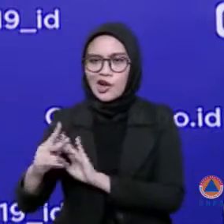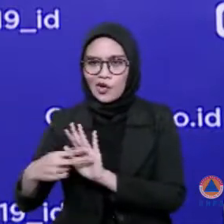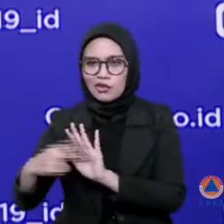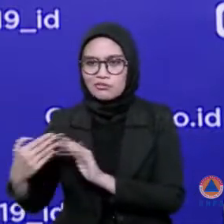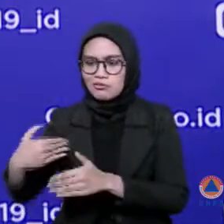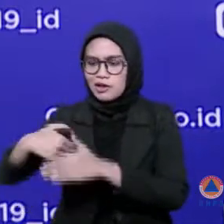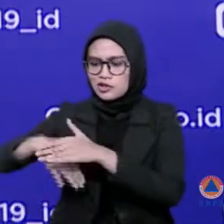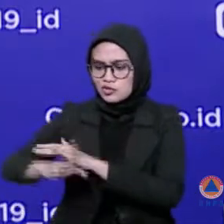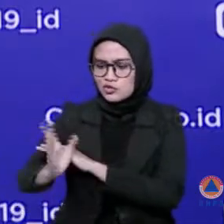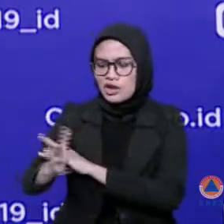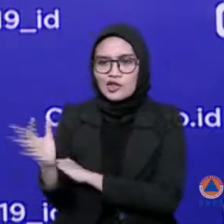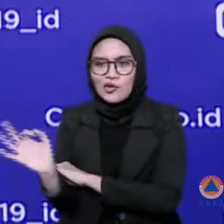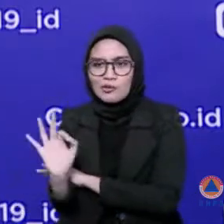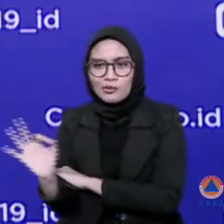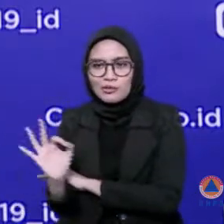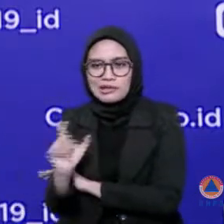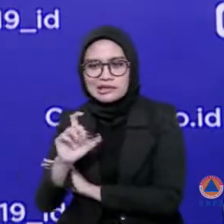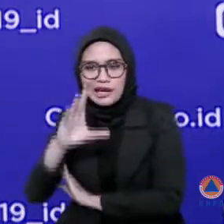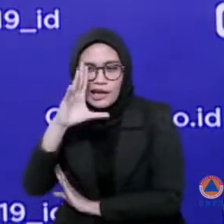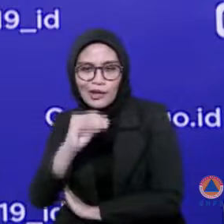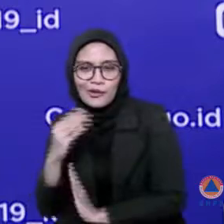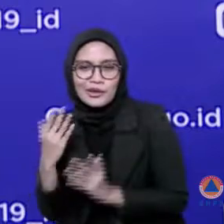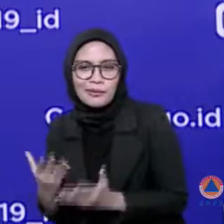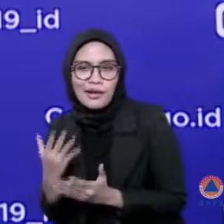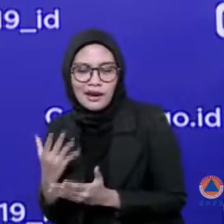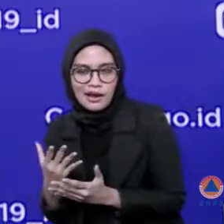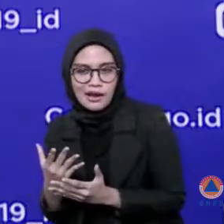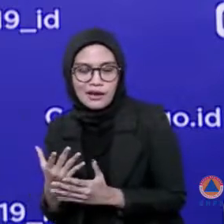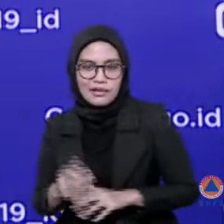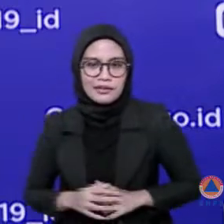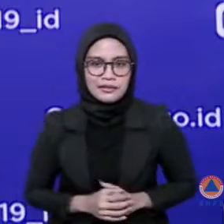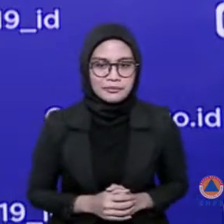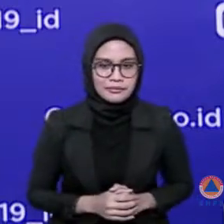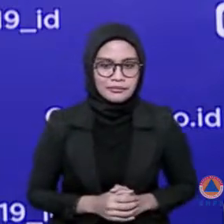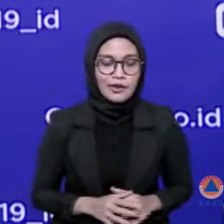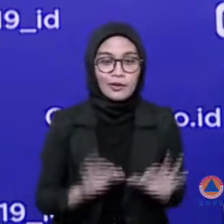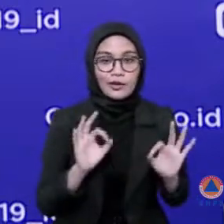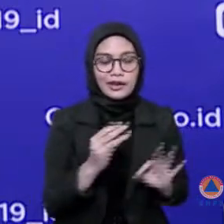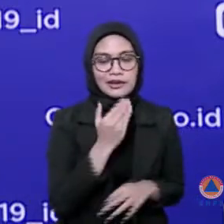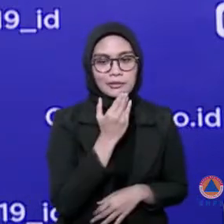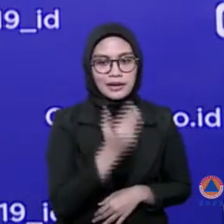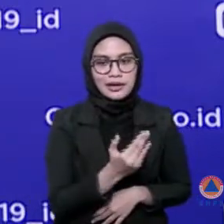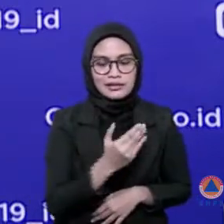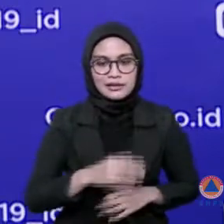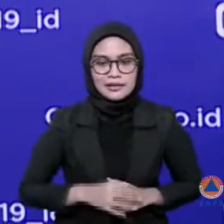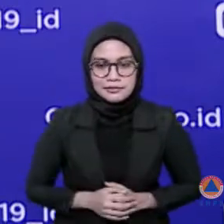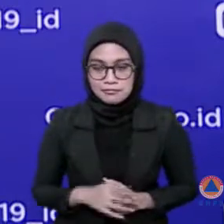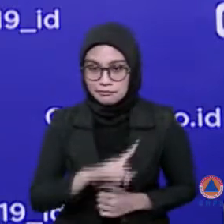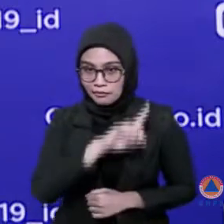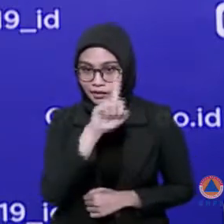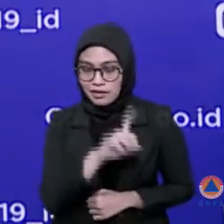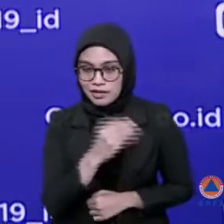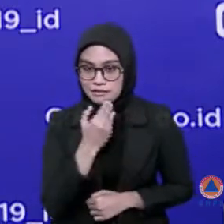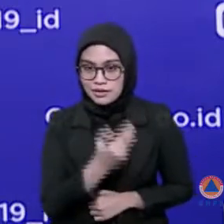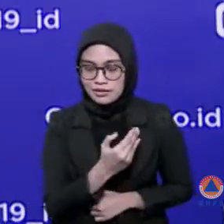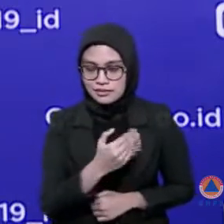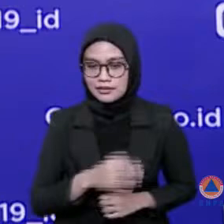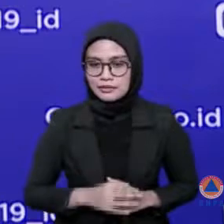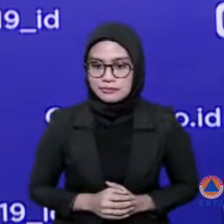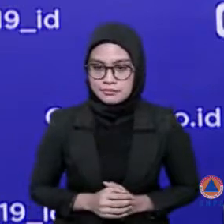the third wave? Okay, thank you from Reuters, AFP, and also